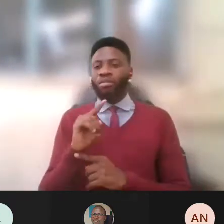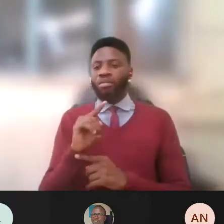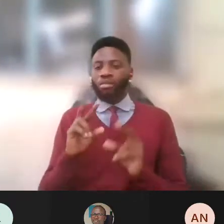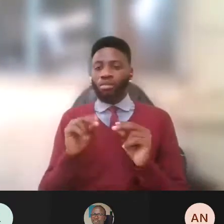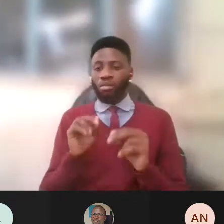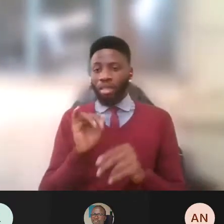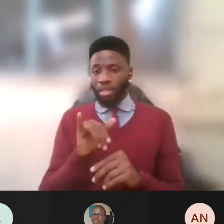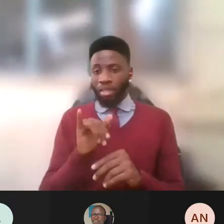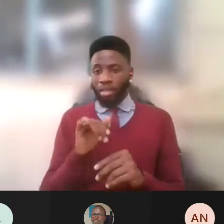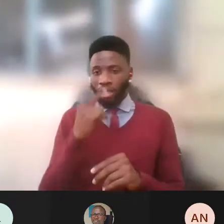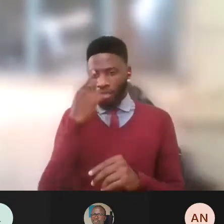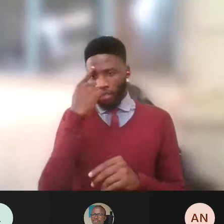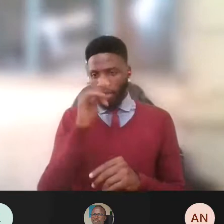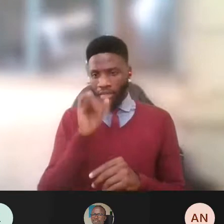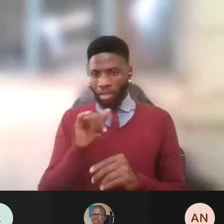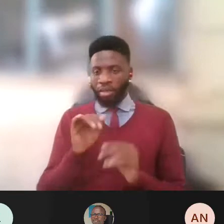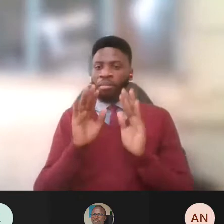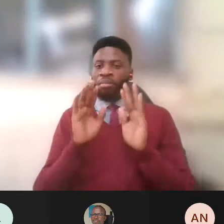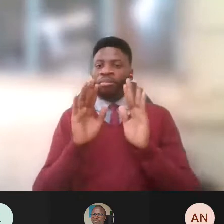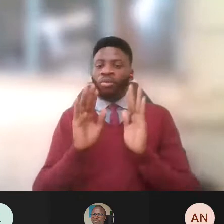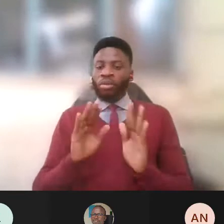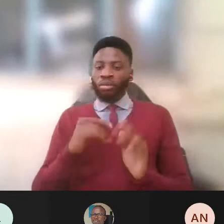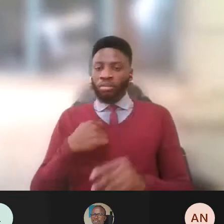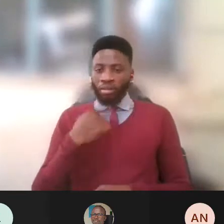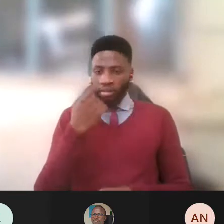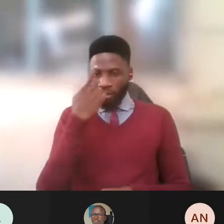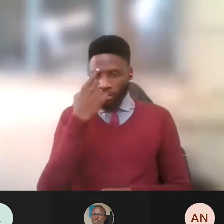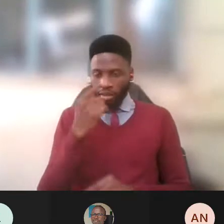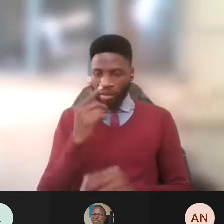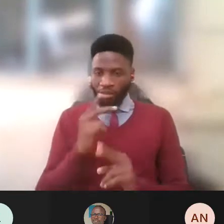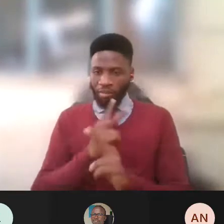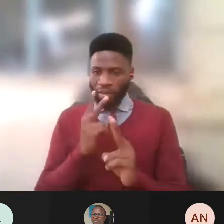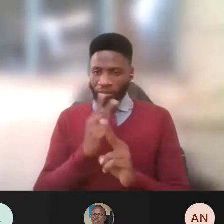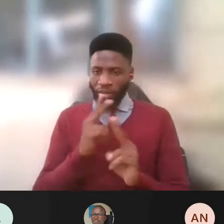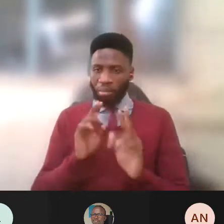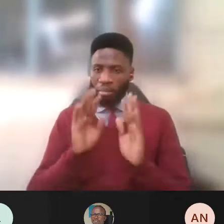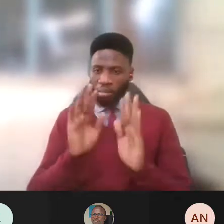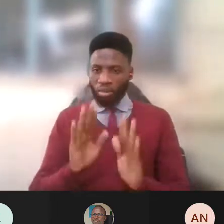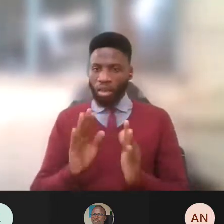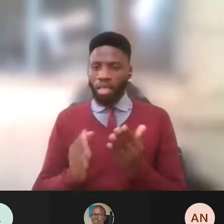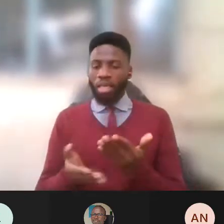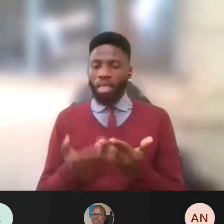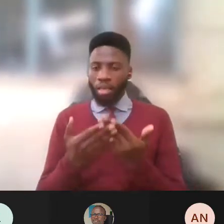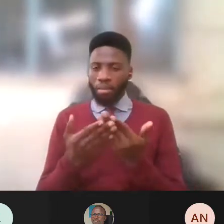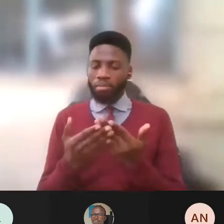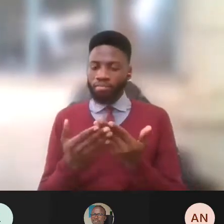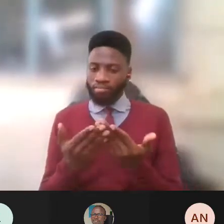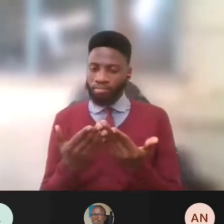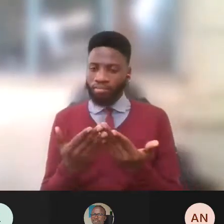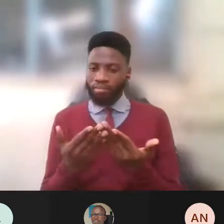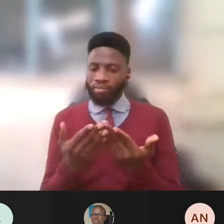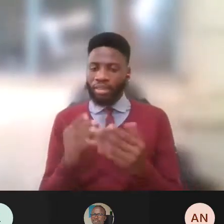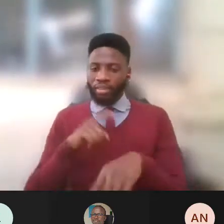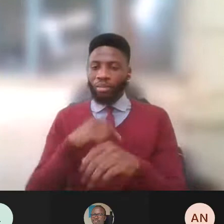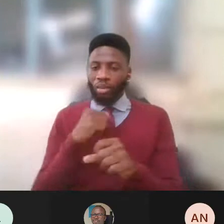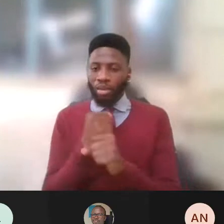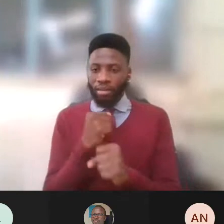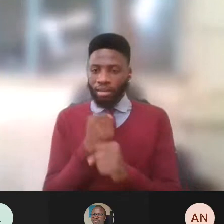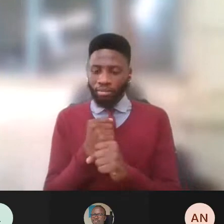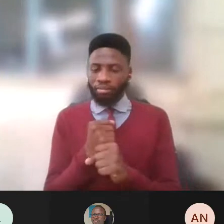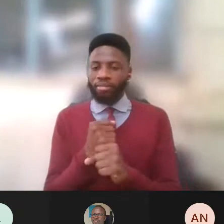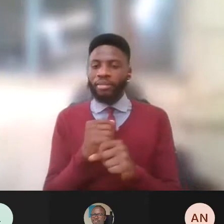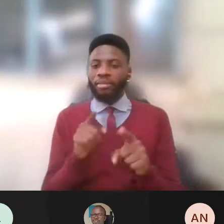And they also mentioned resilience, stress tolerance, and flexibility. So these are just some of the skills, but you can see it's a combination of soft skills and